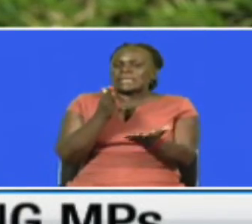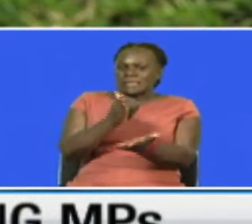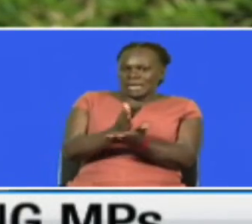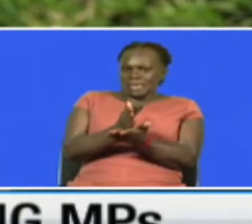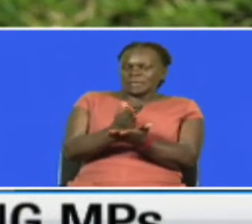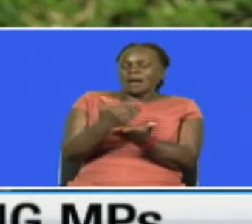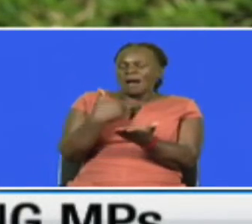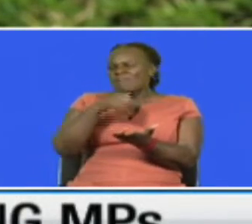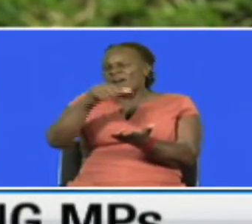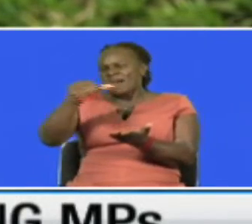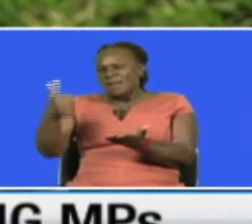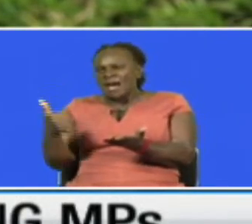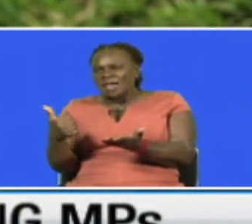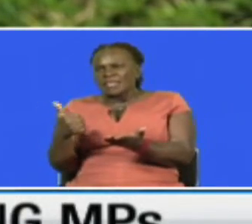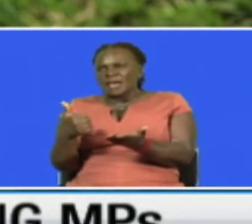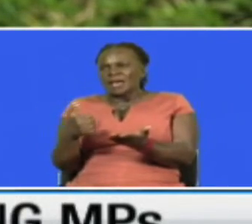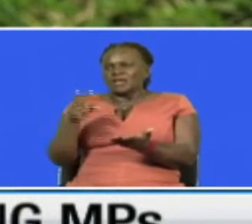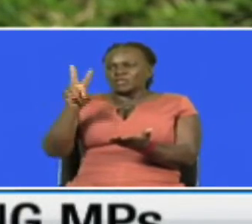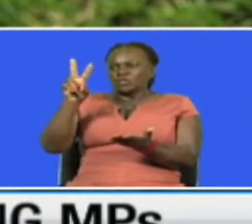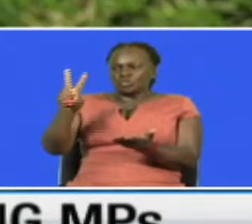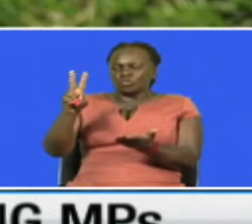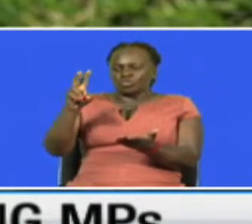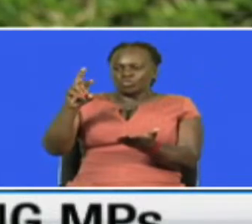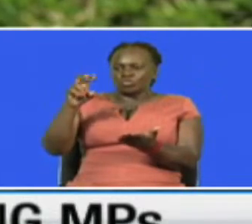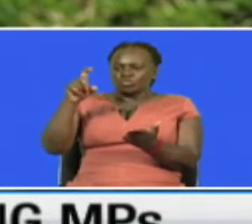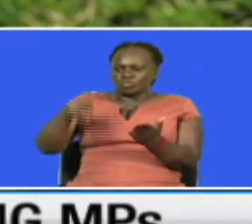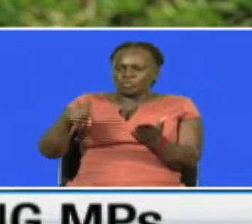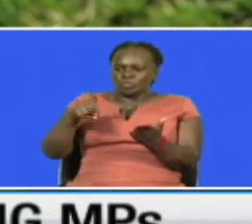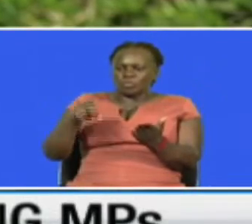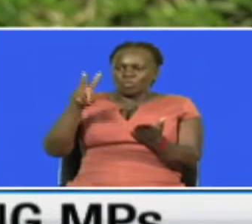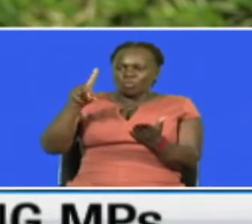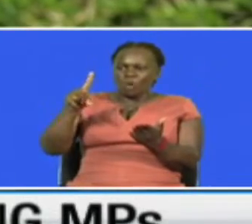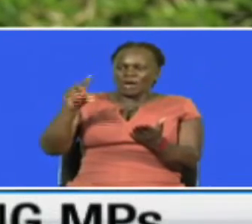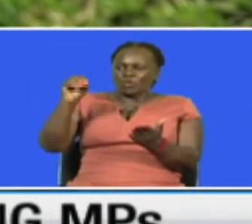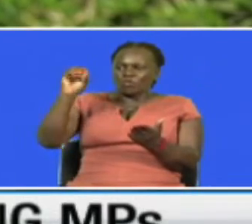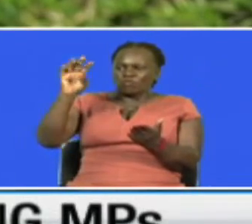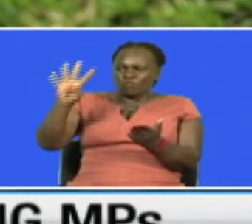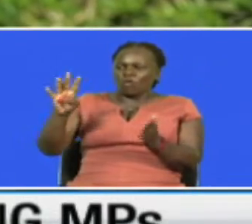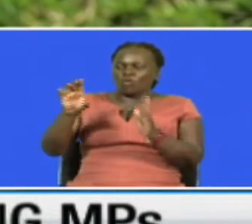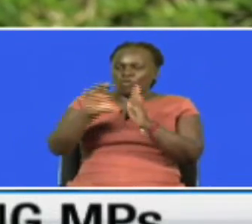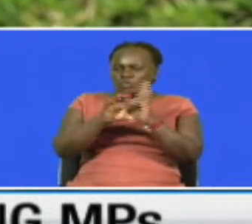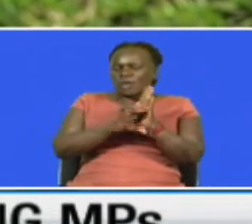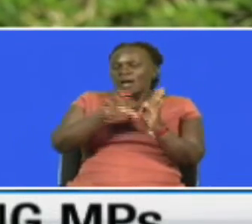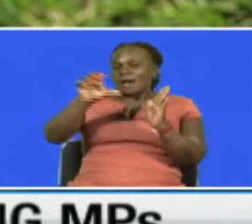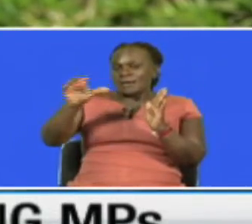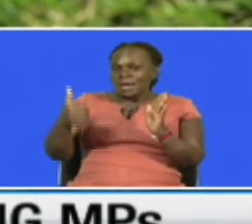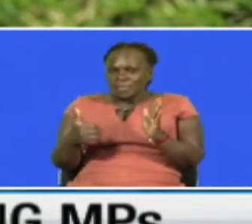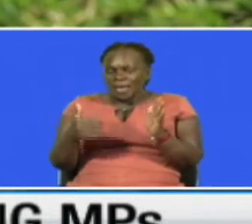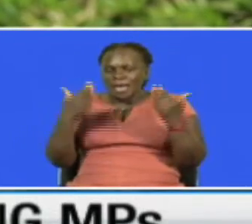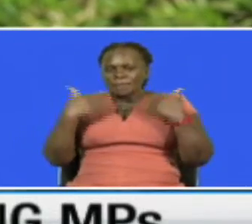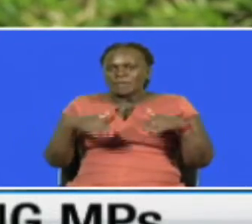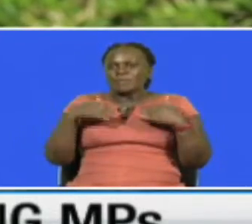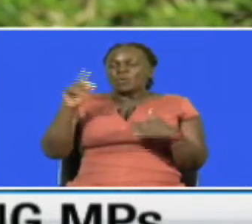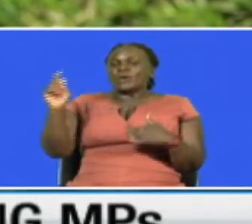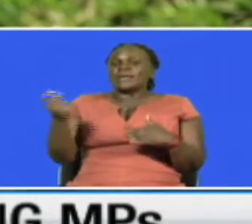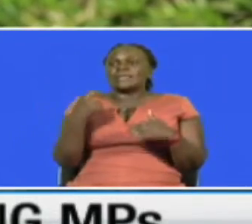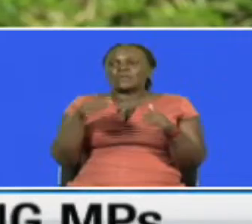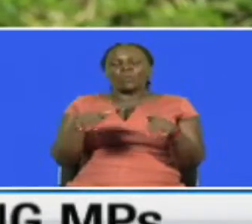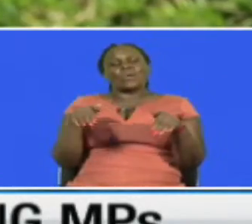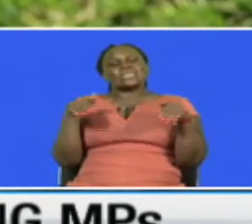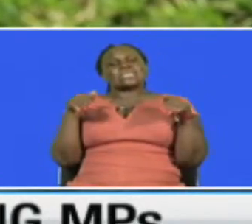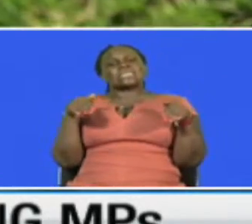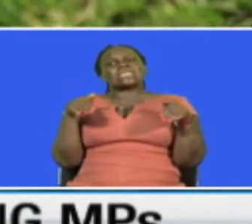there's a certain lacking 2 critical requirements under Article 104 of the Constitution. The other aspect is for the people of Kenya to wait